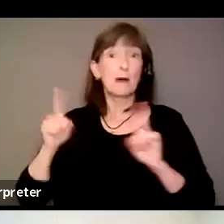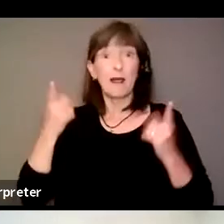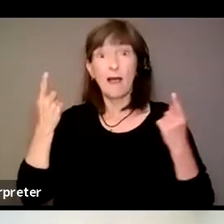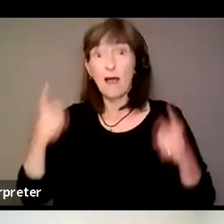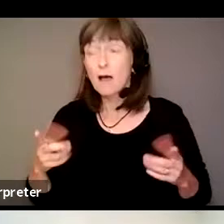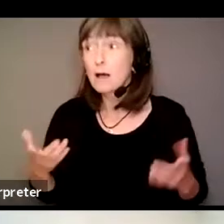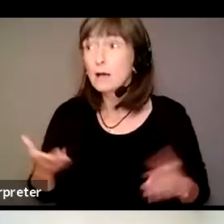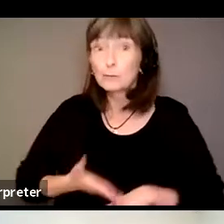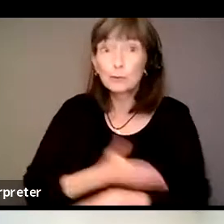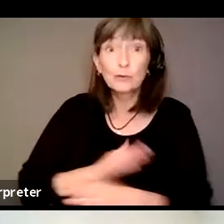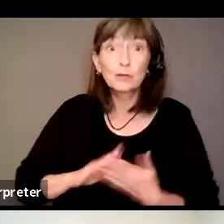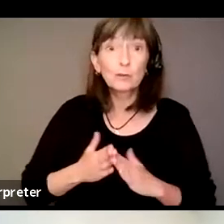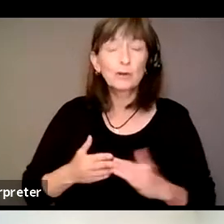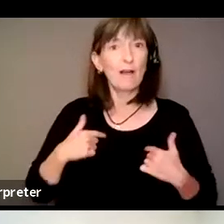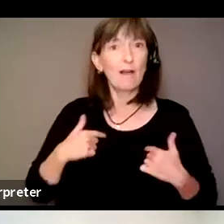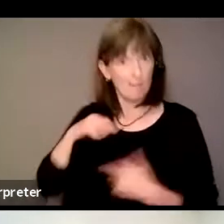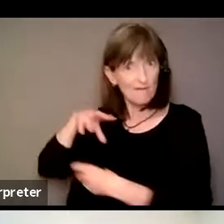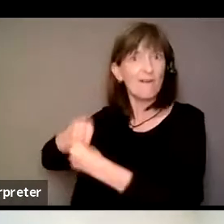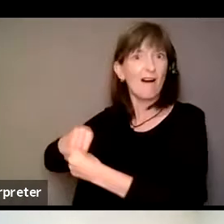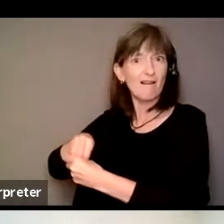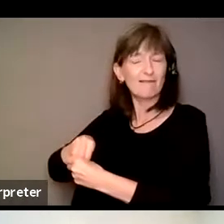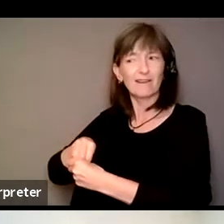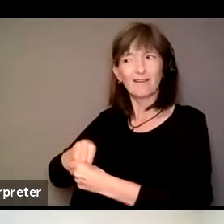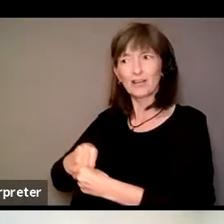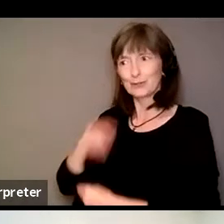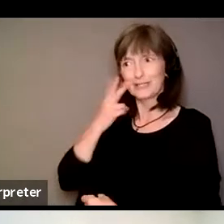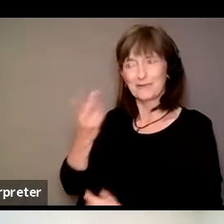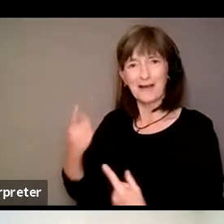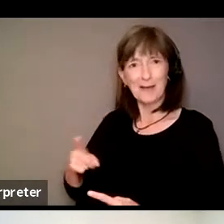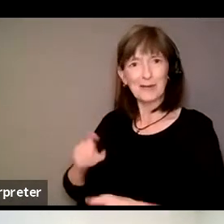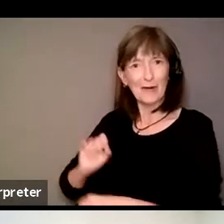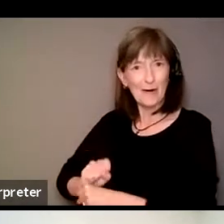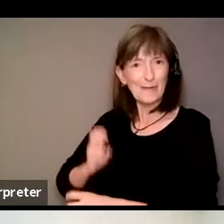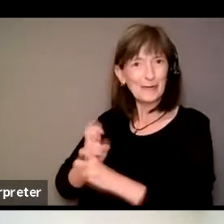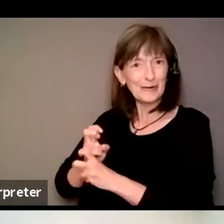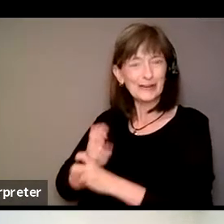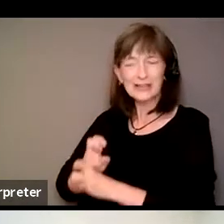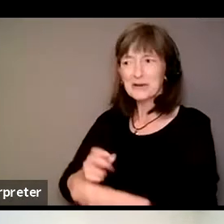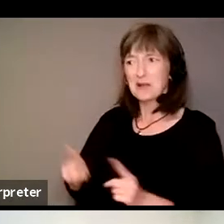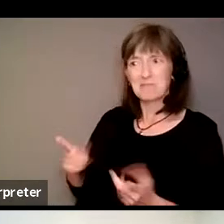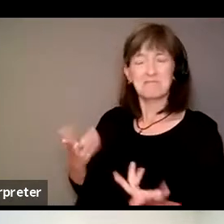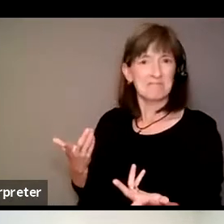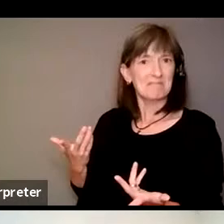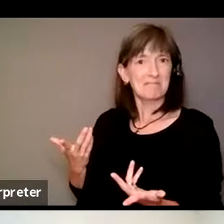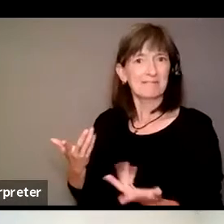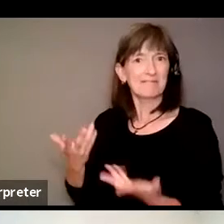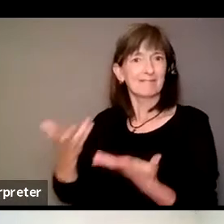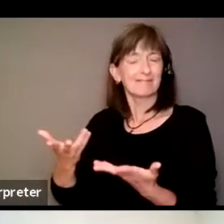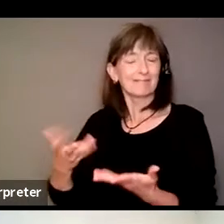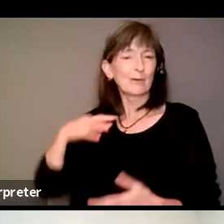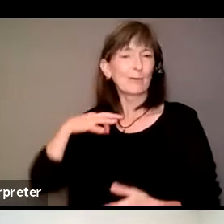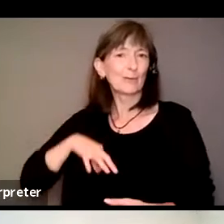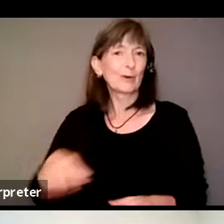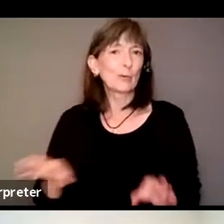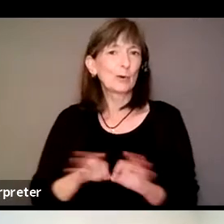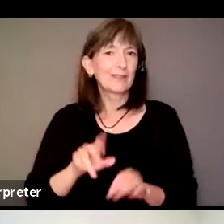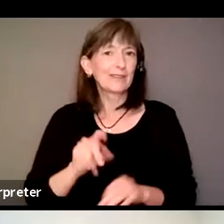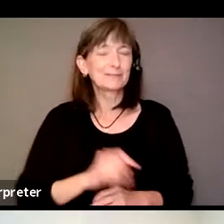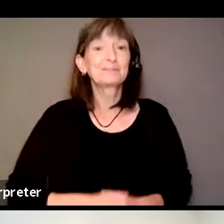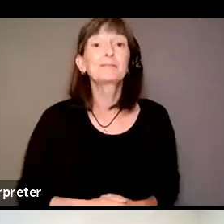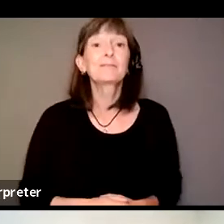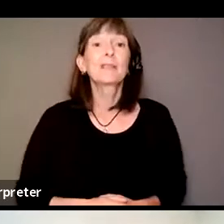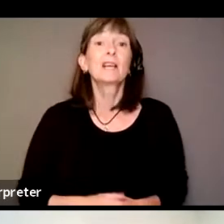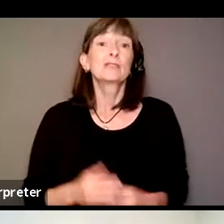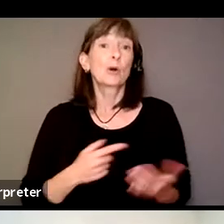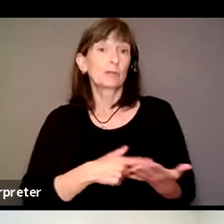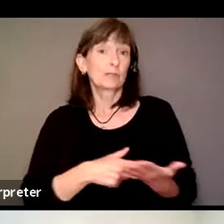community better and you can see that the results of your labor, it does make it worthwhile. So as part of our conversation today,